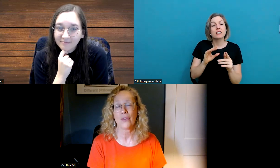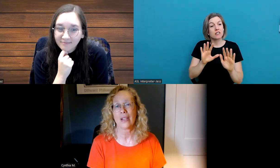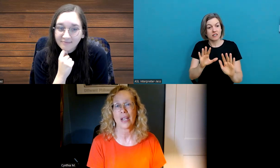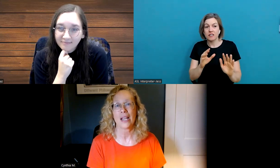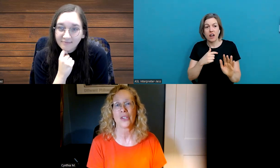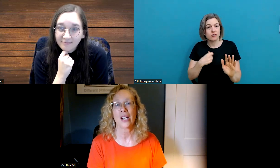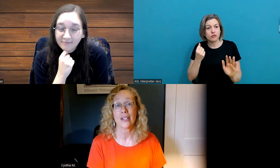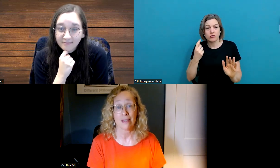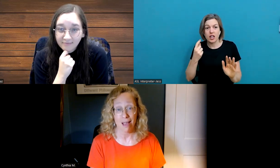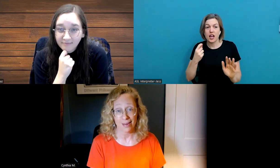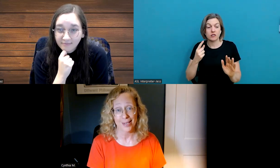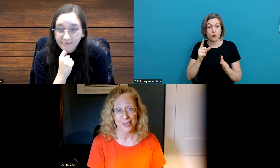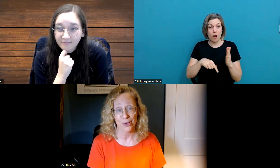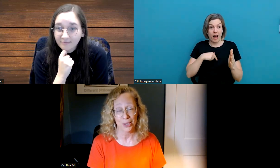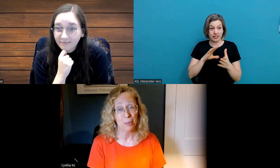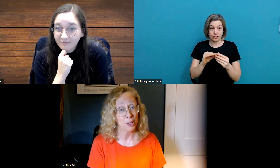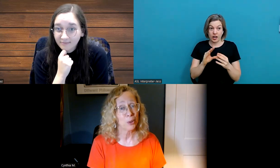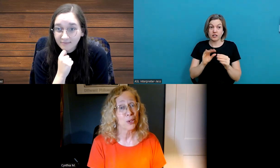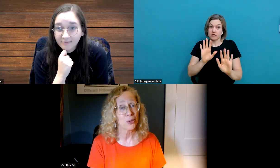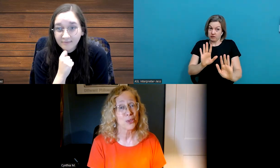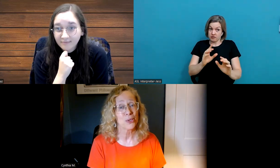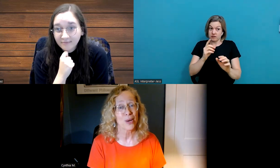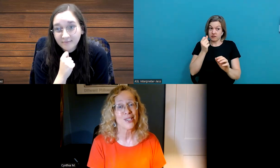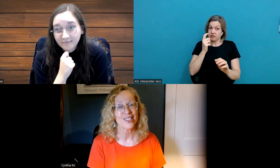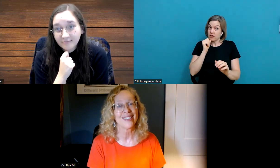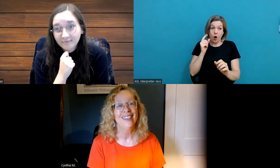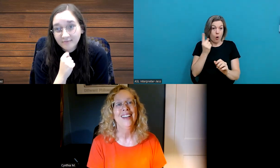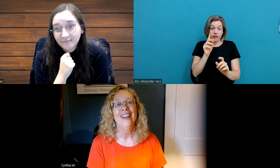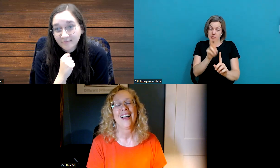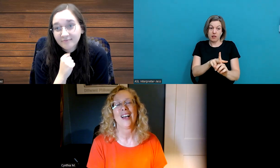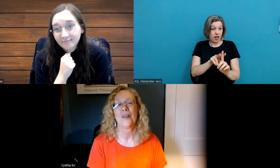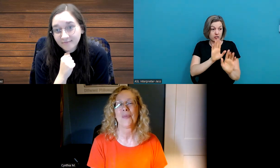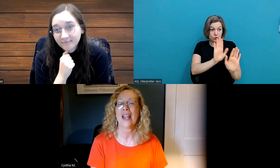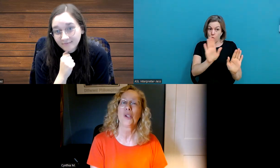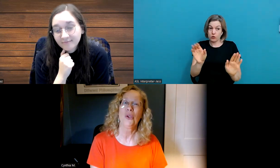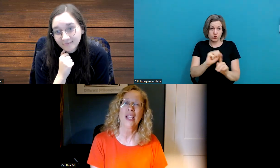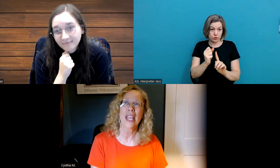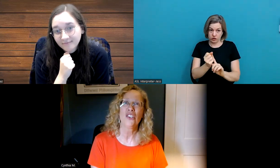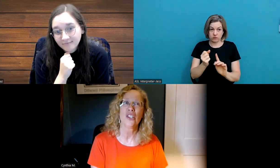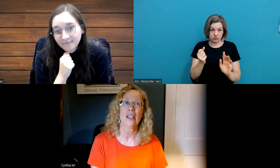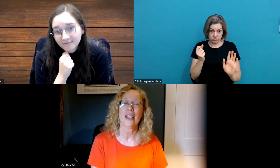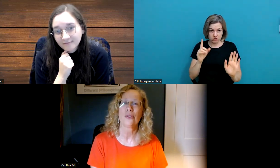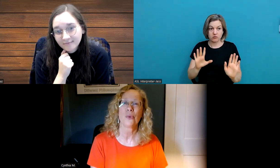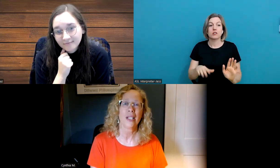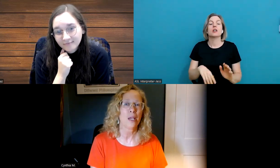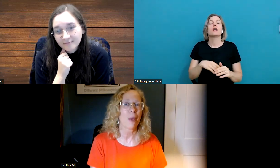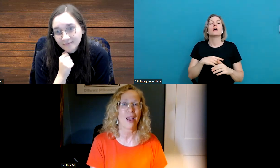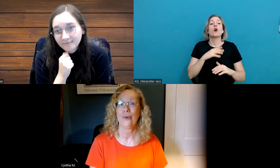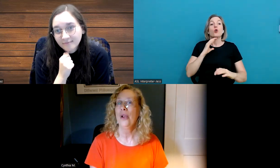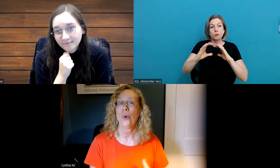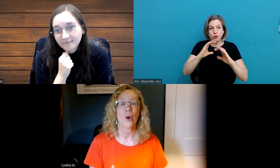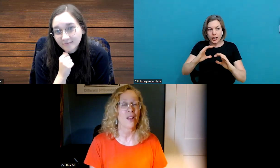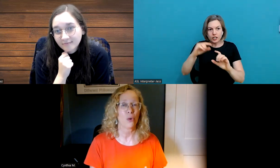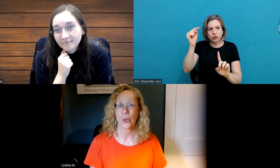that everything that I share is not necessarily applicable in your situation. And communication is really